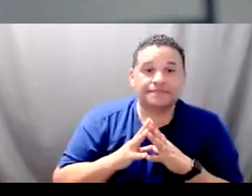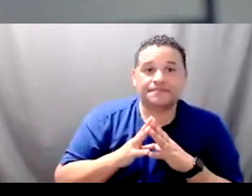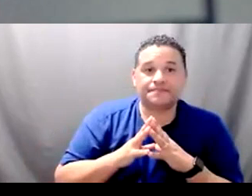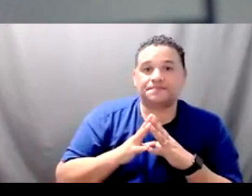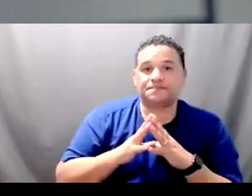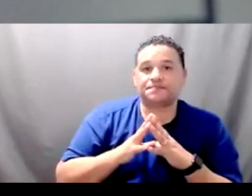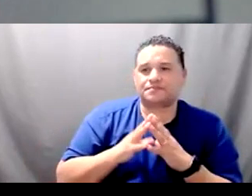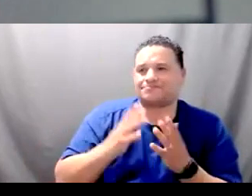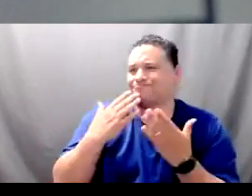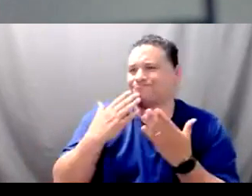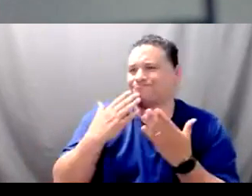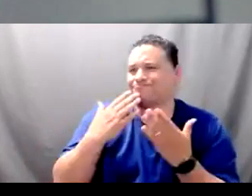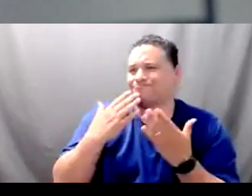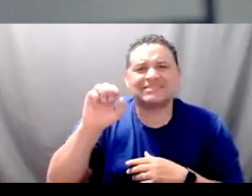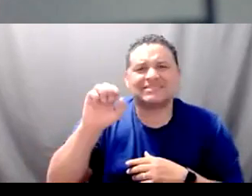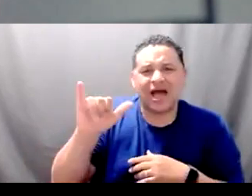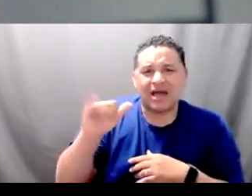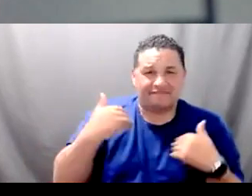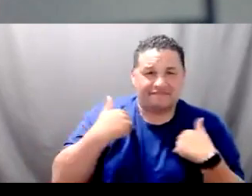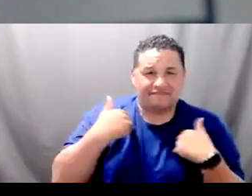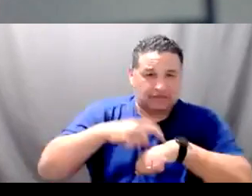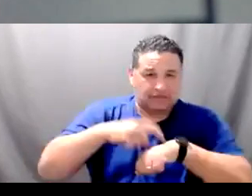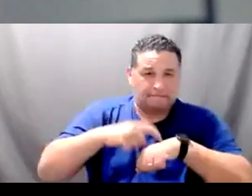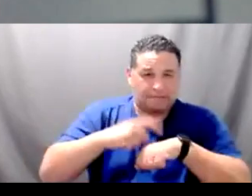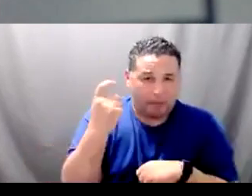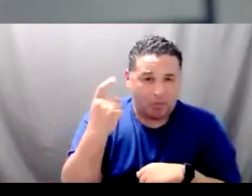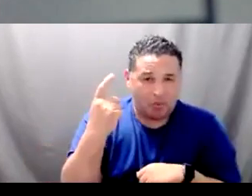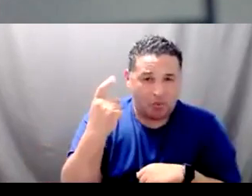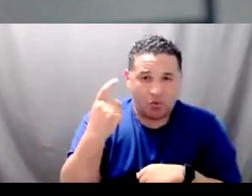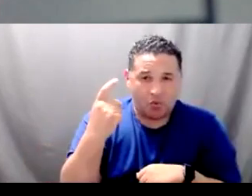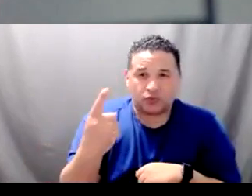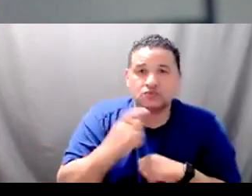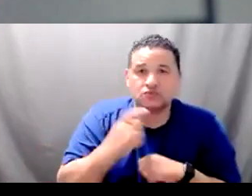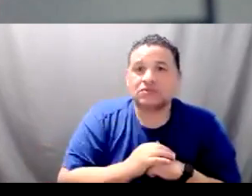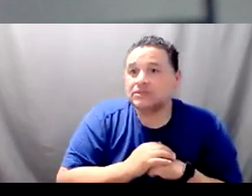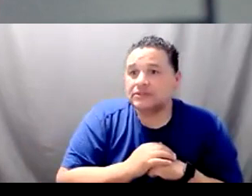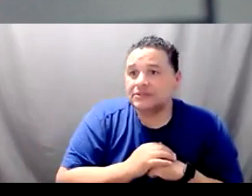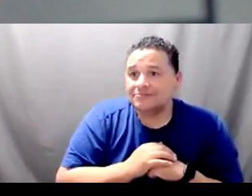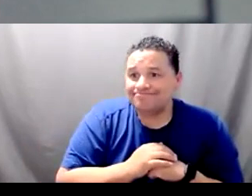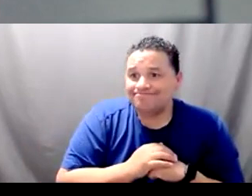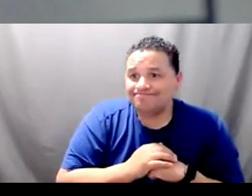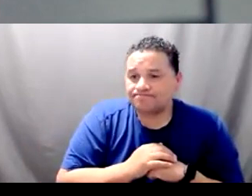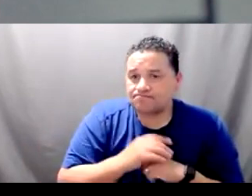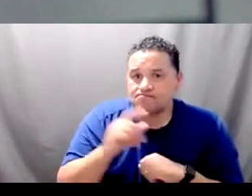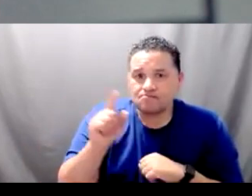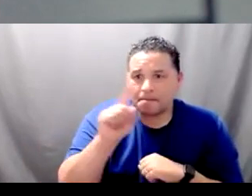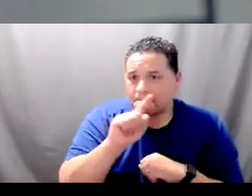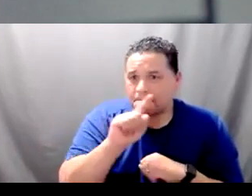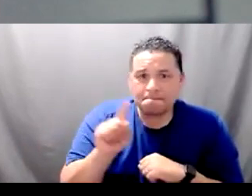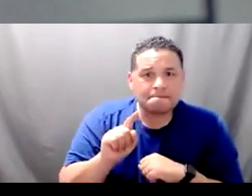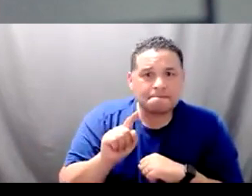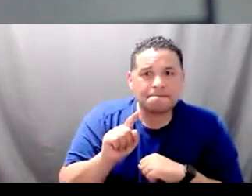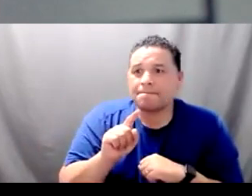Thank you so much, Cy. We have time for one more question. And that is going to